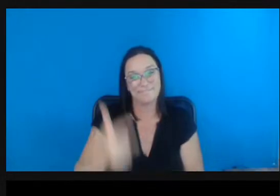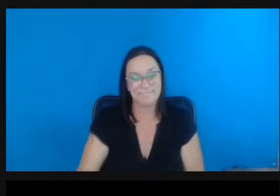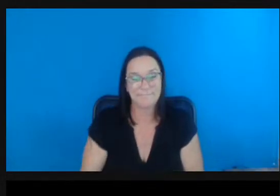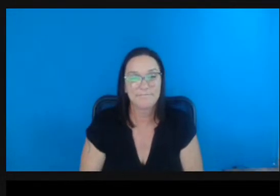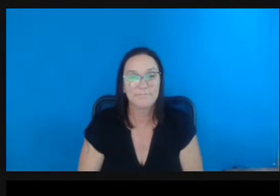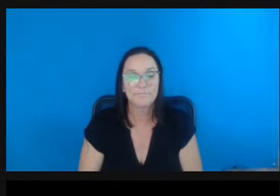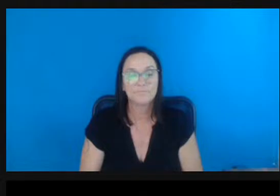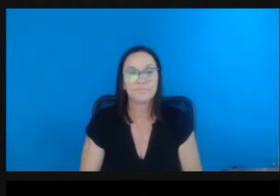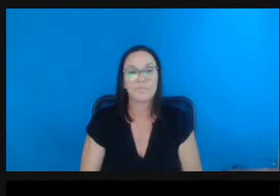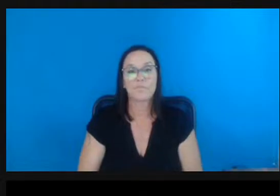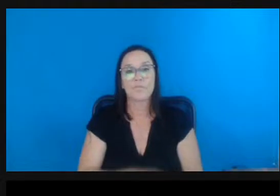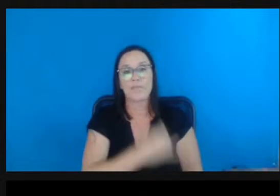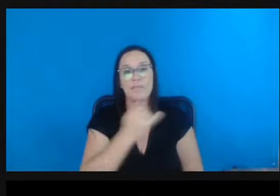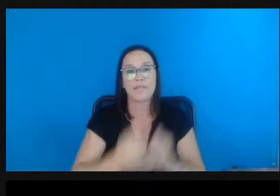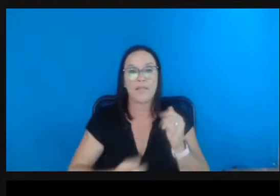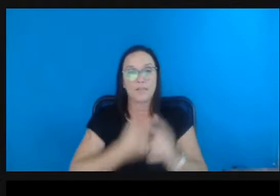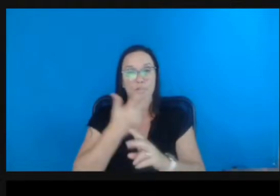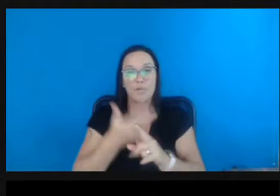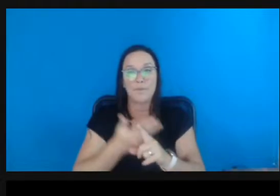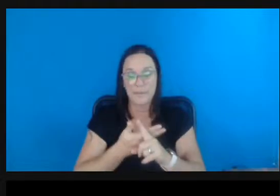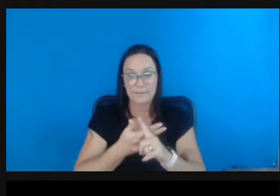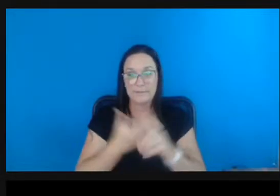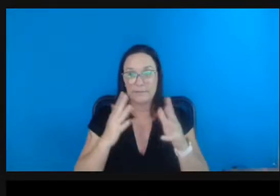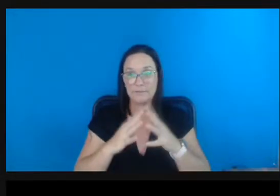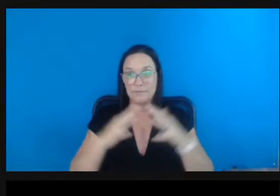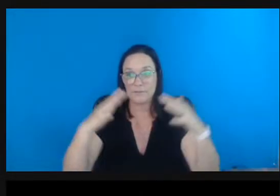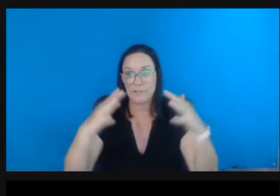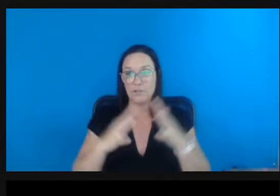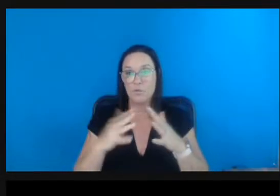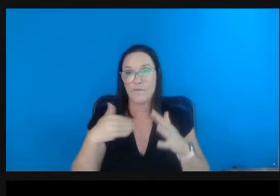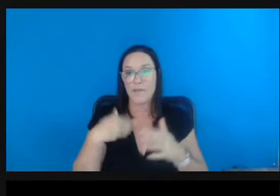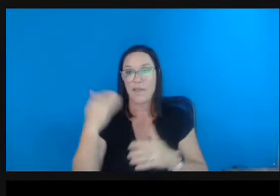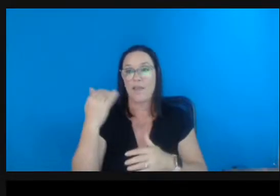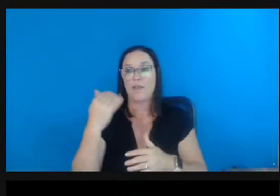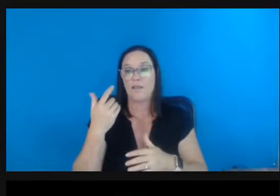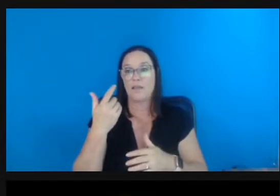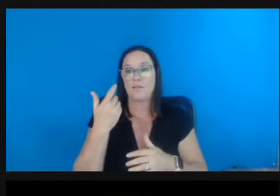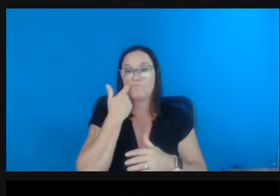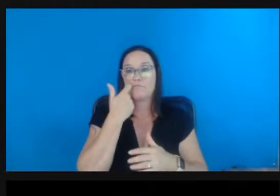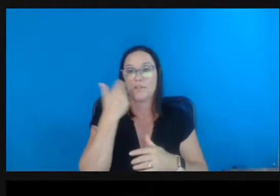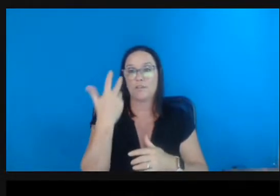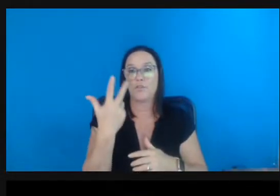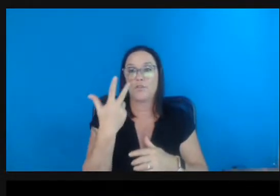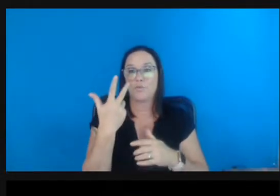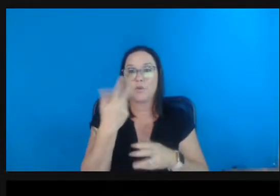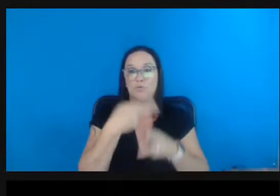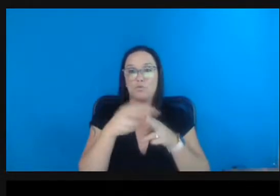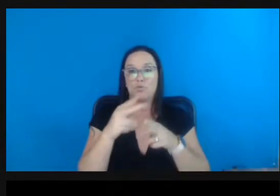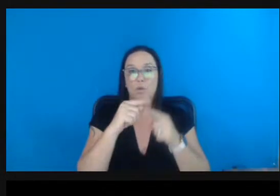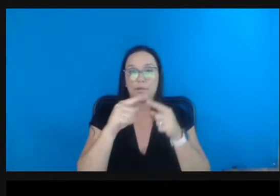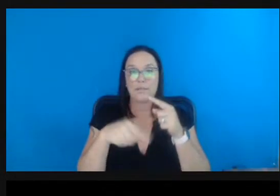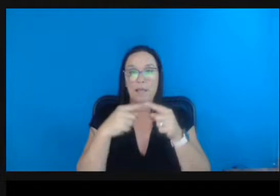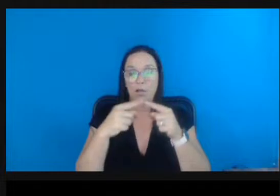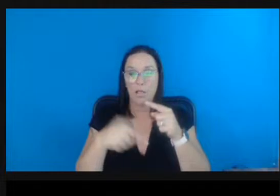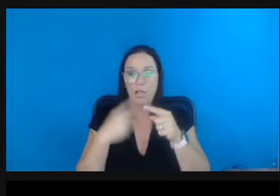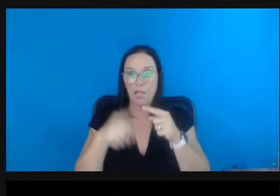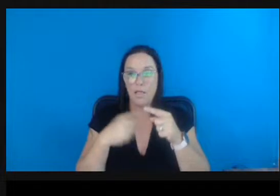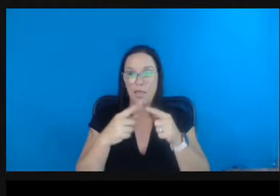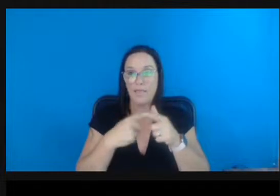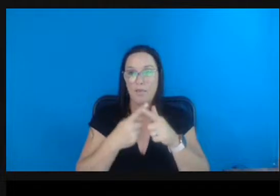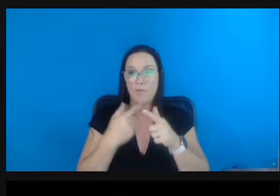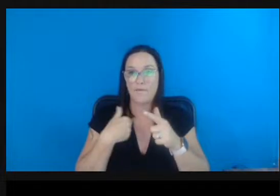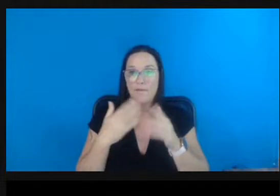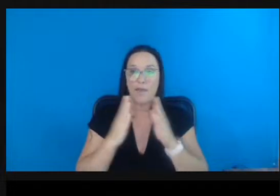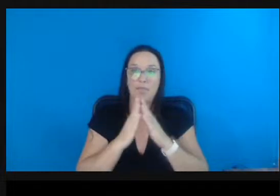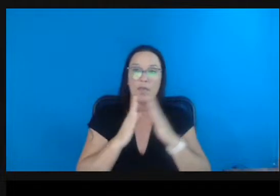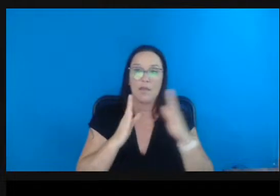So the last 3 months of tilt. Here's our last 3 short cycles. There is that longer one before it, and the